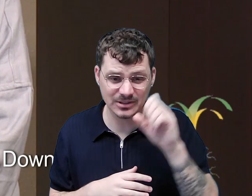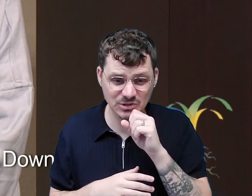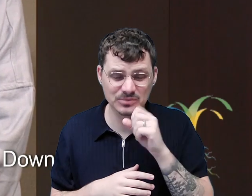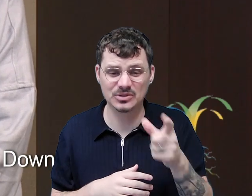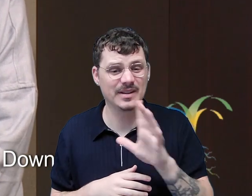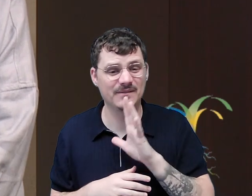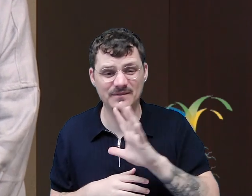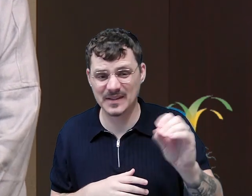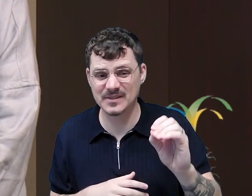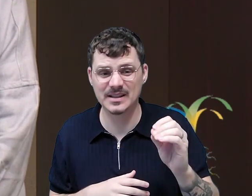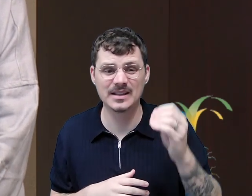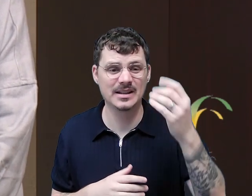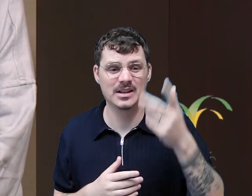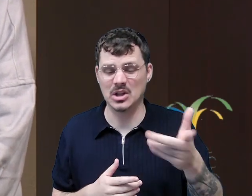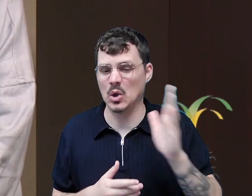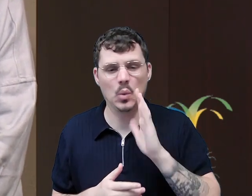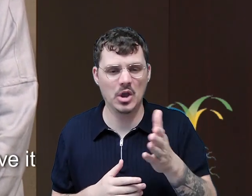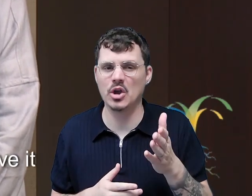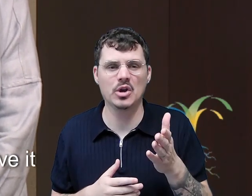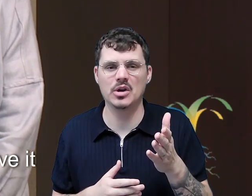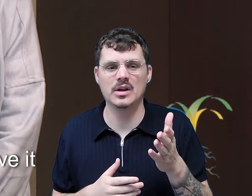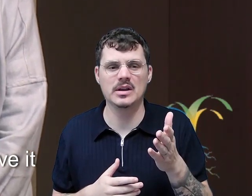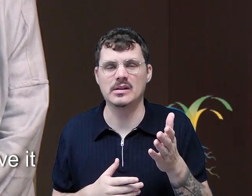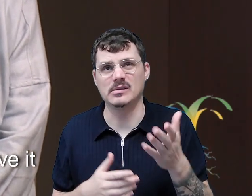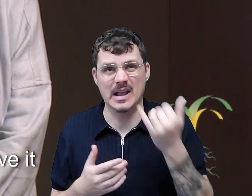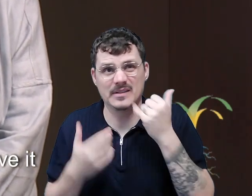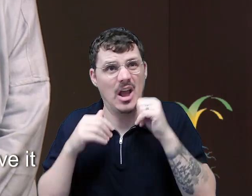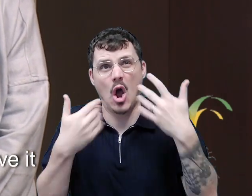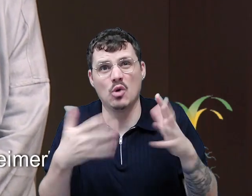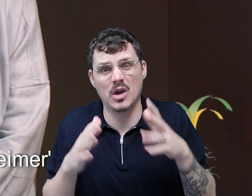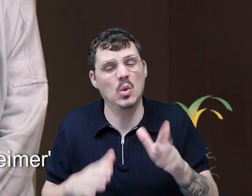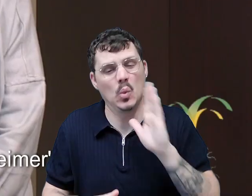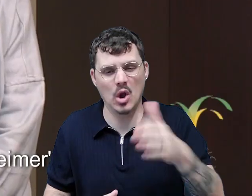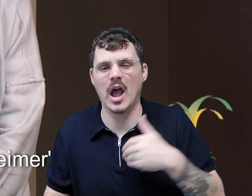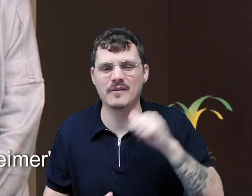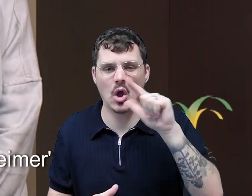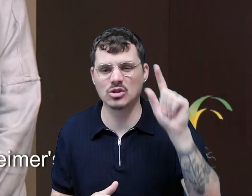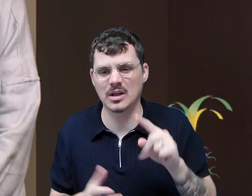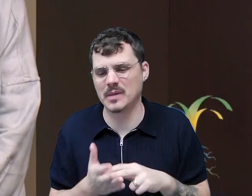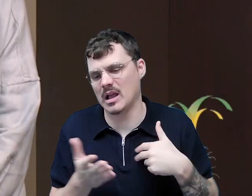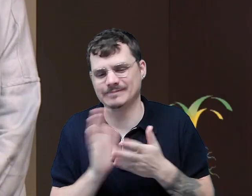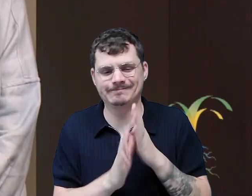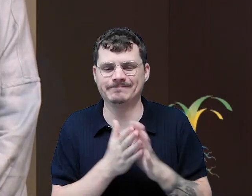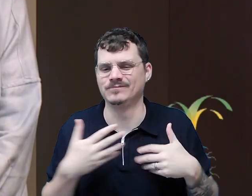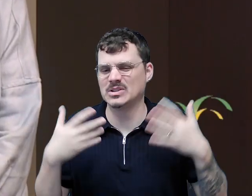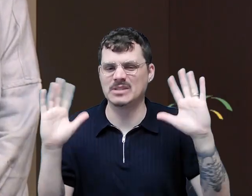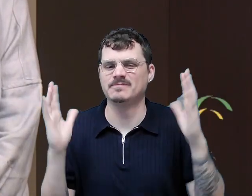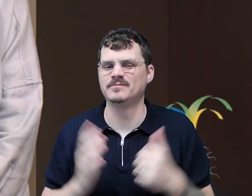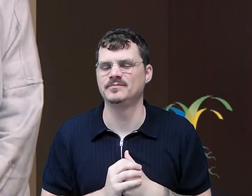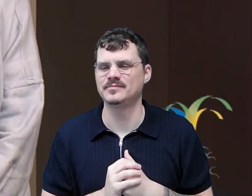This person, they have Down syndrome, they're 50, they're gonna, if they don't have it already, they're gonna have Alzheimer's, so we're done.